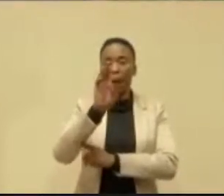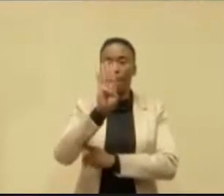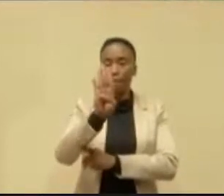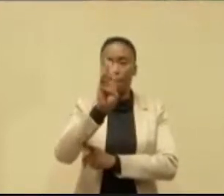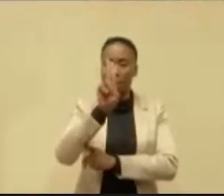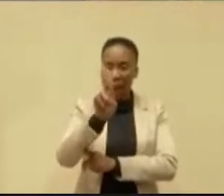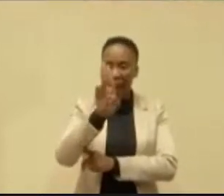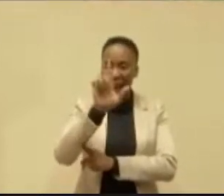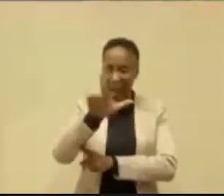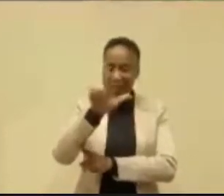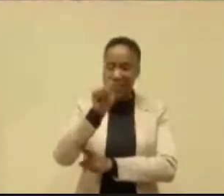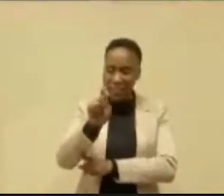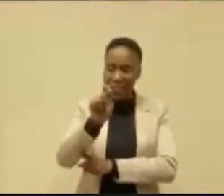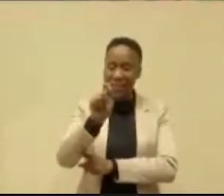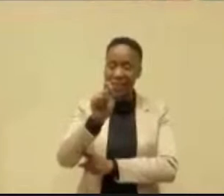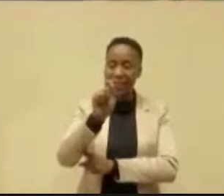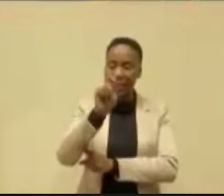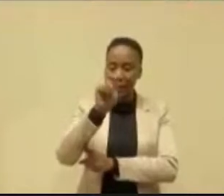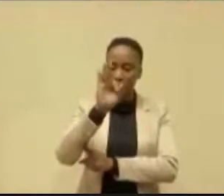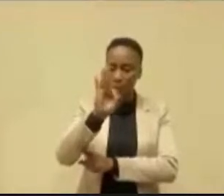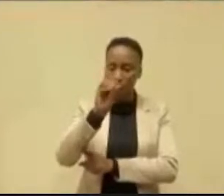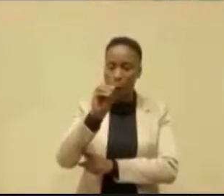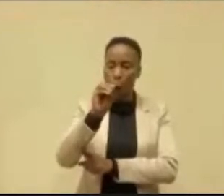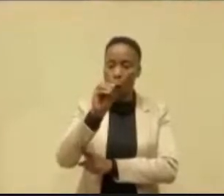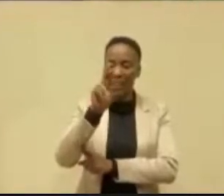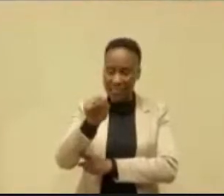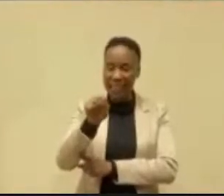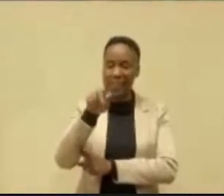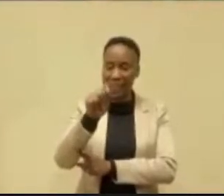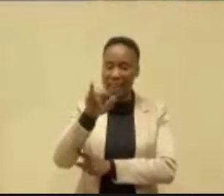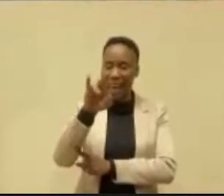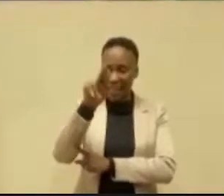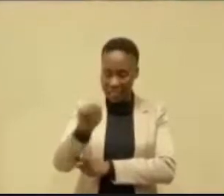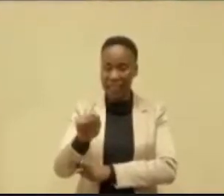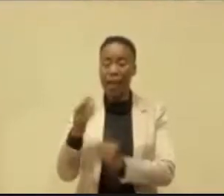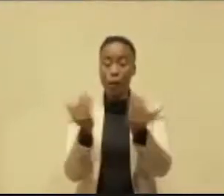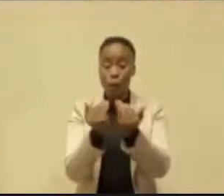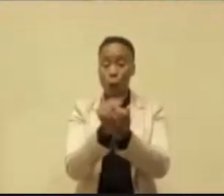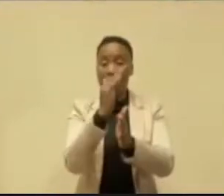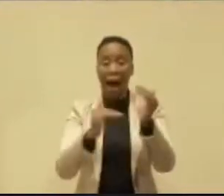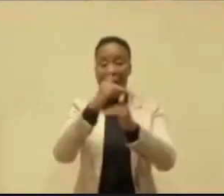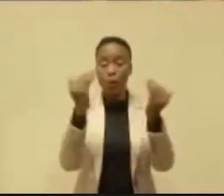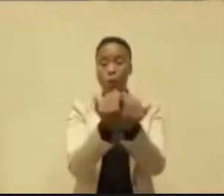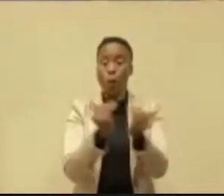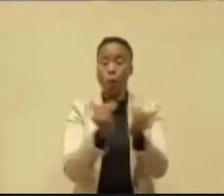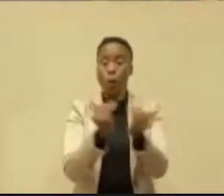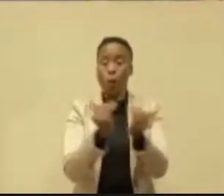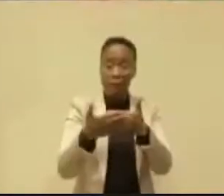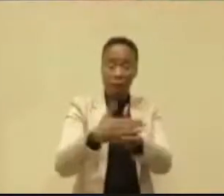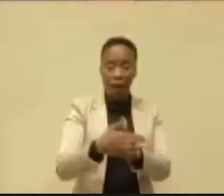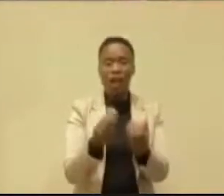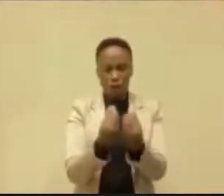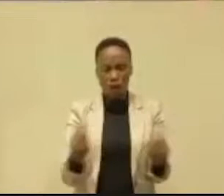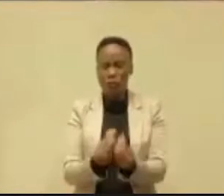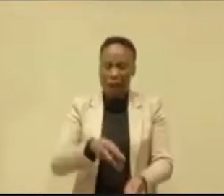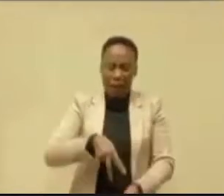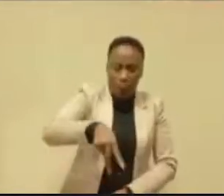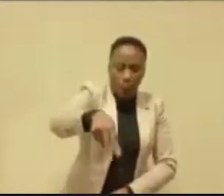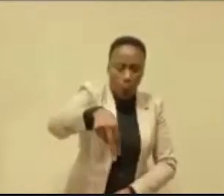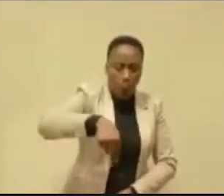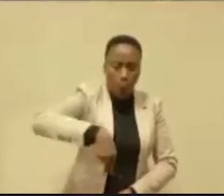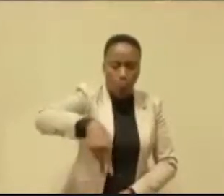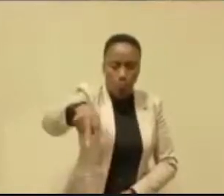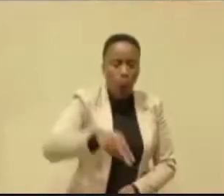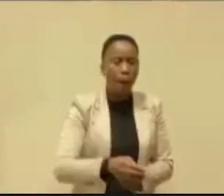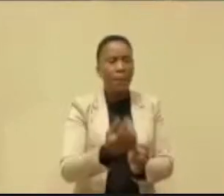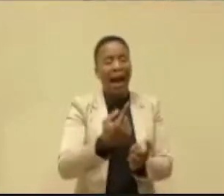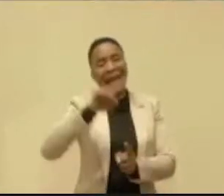isco los acona civalliwai the high school kids are traveling genyo going to